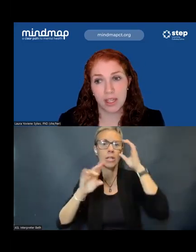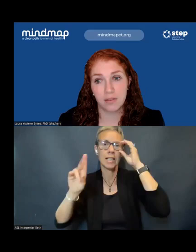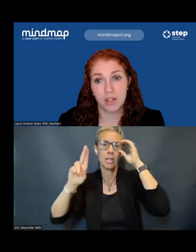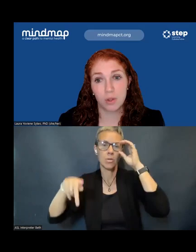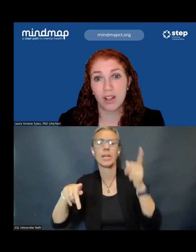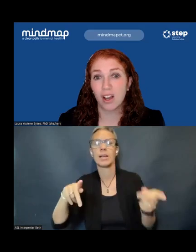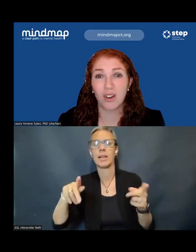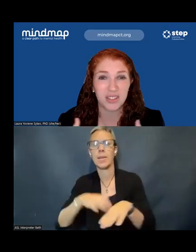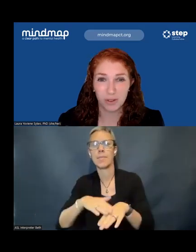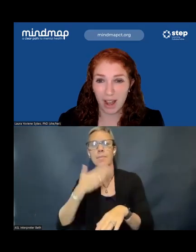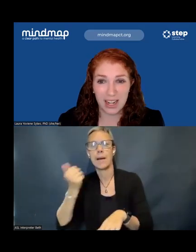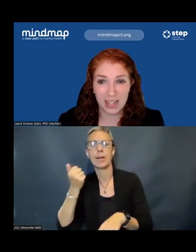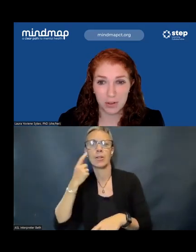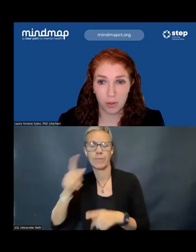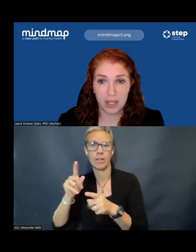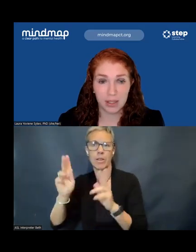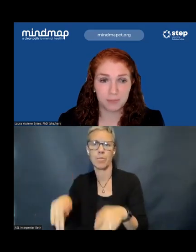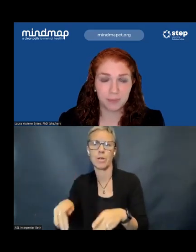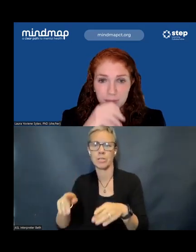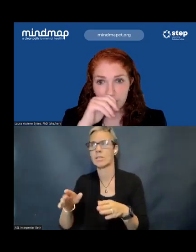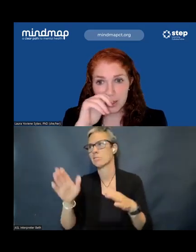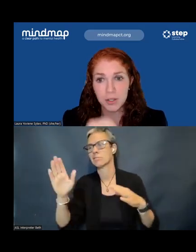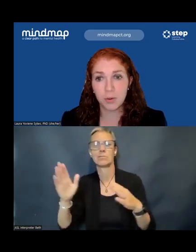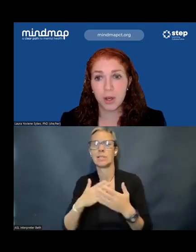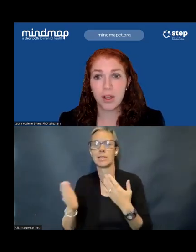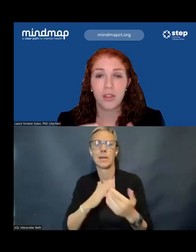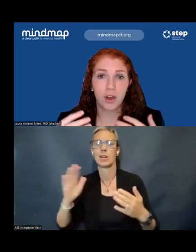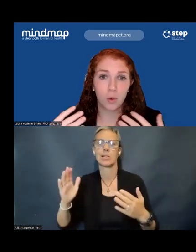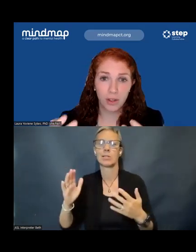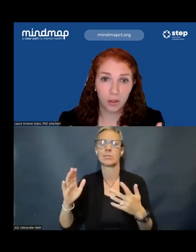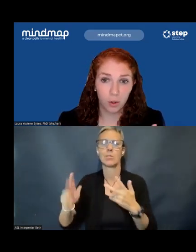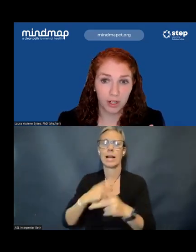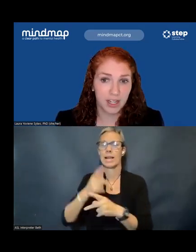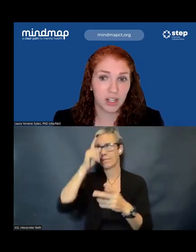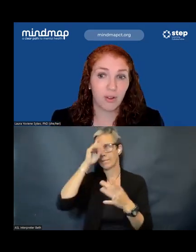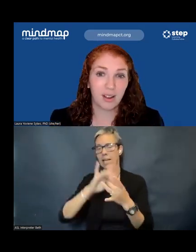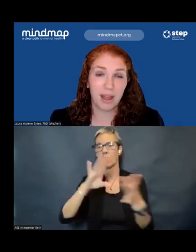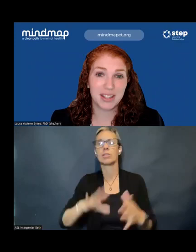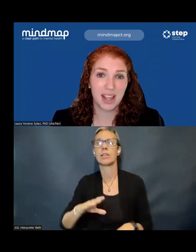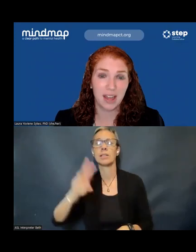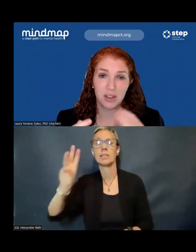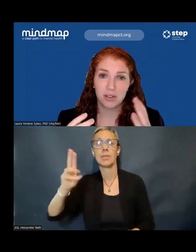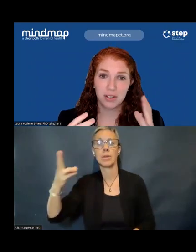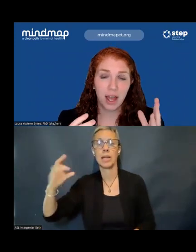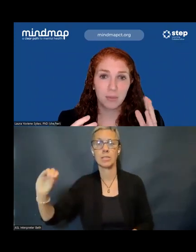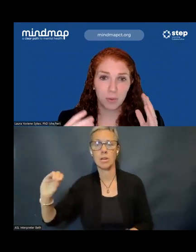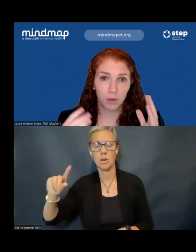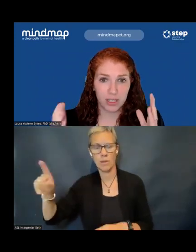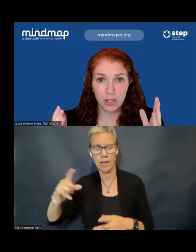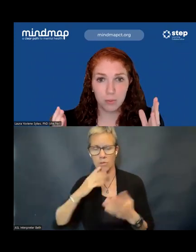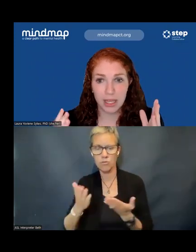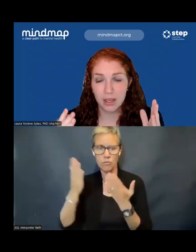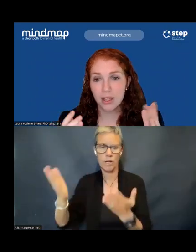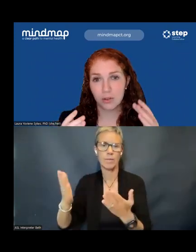for the individual across a variety of domains. And so the World Health Organization recommends that the time, or